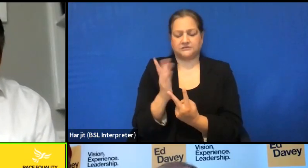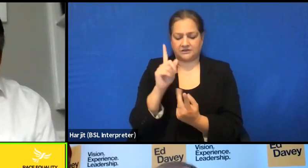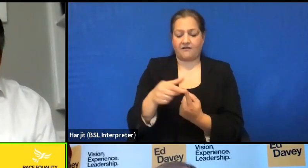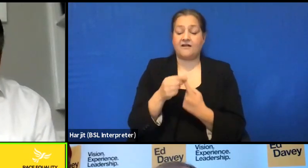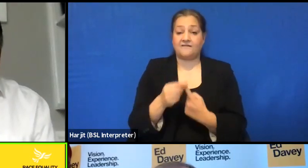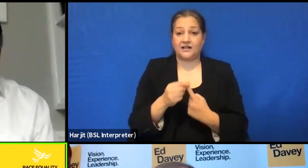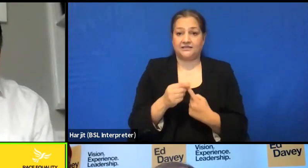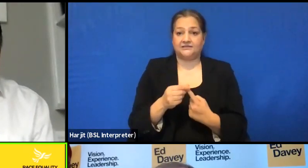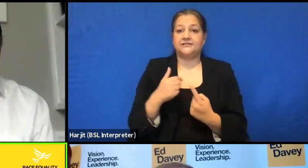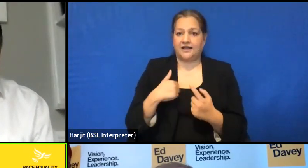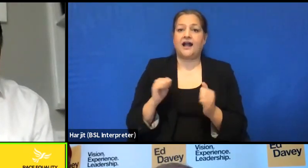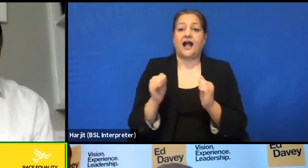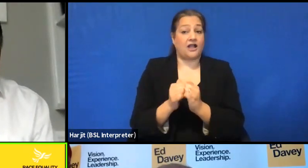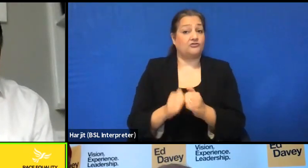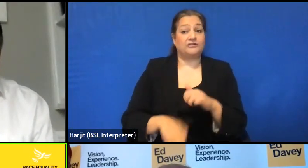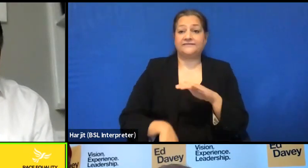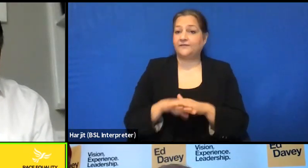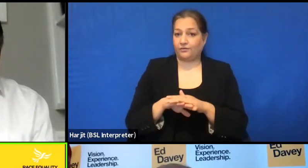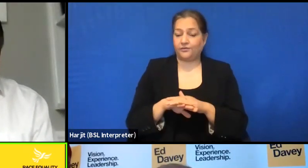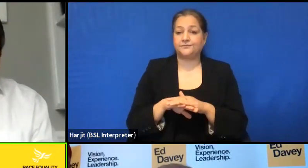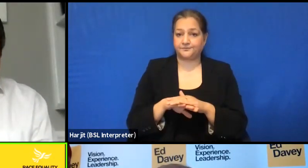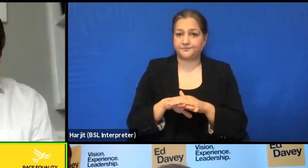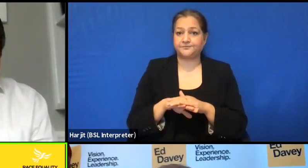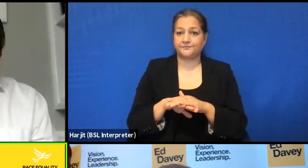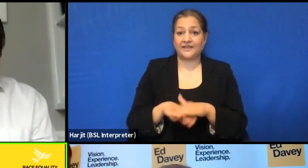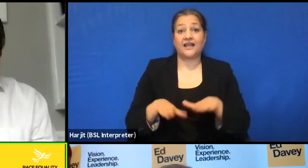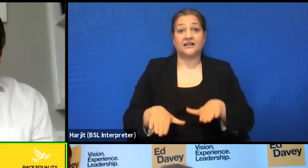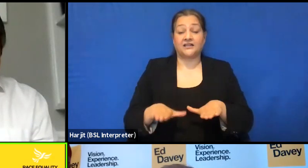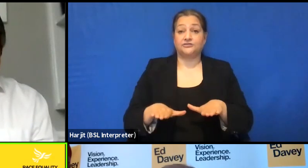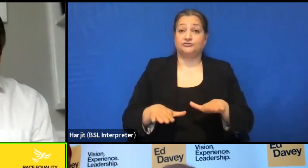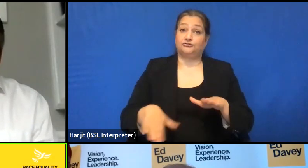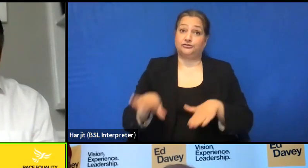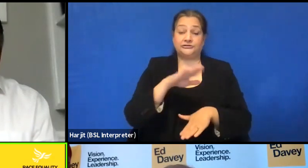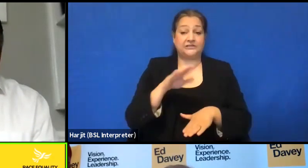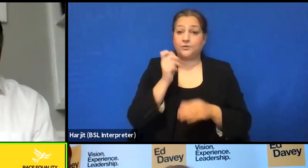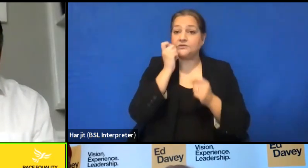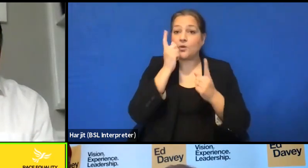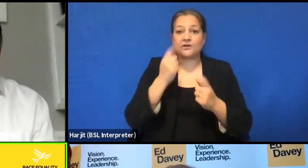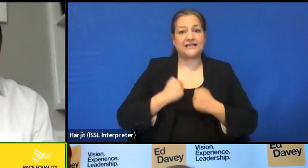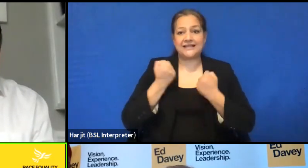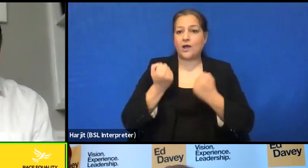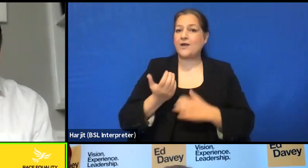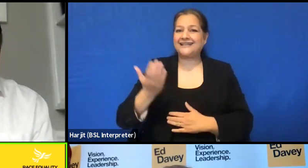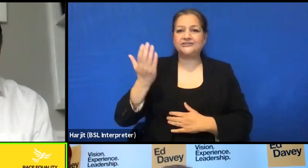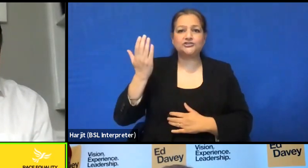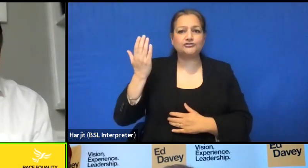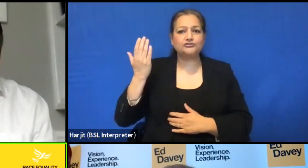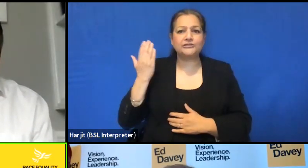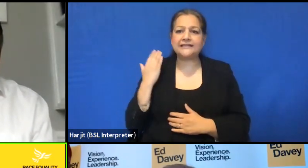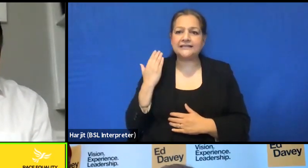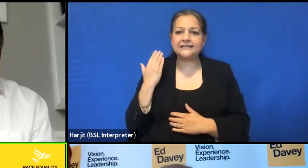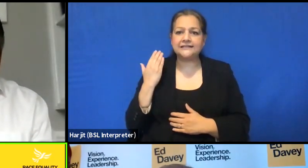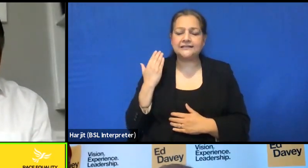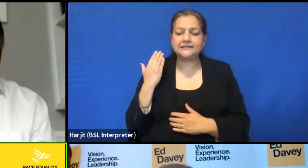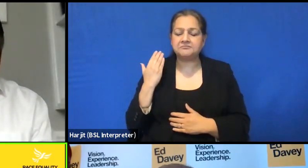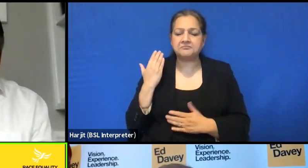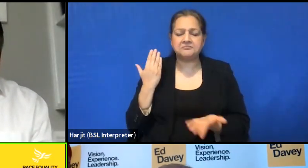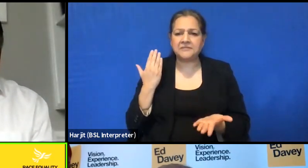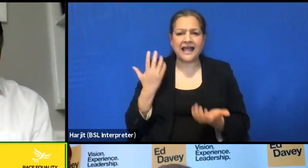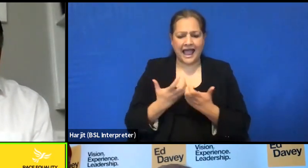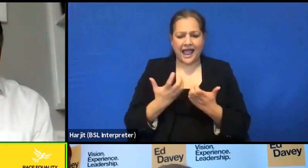I completely agree with you. If we as a country don't understand our own history, then how on earth can we